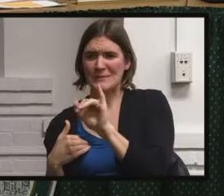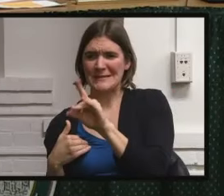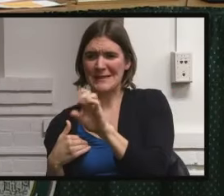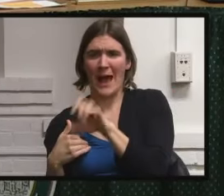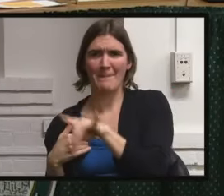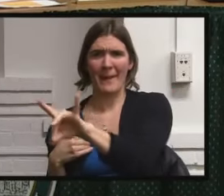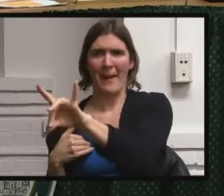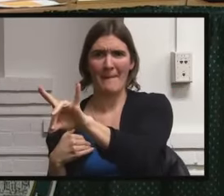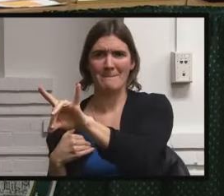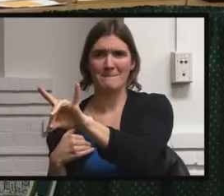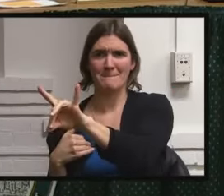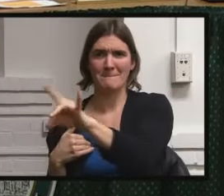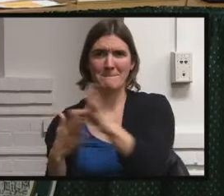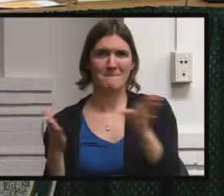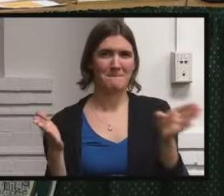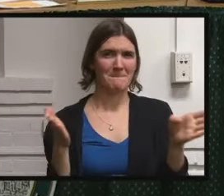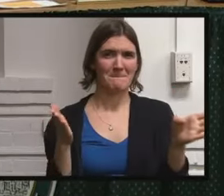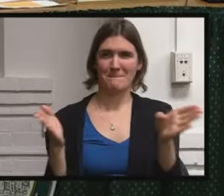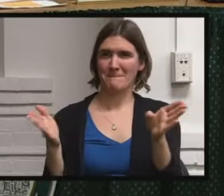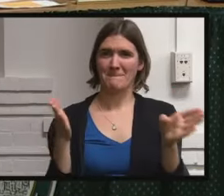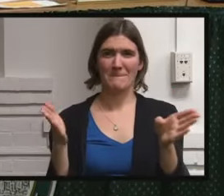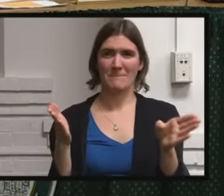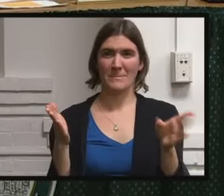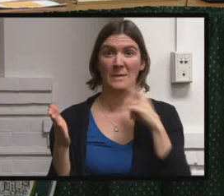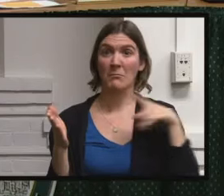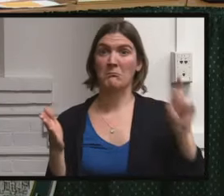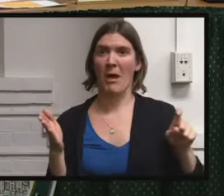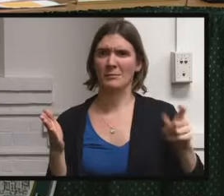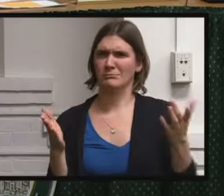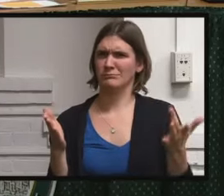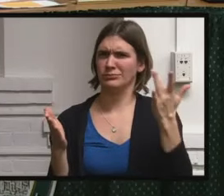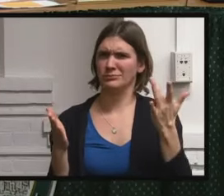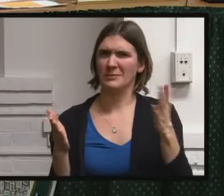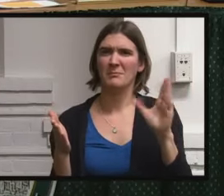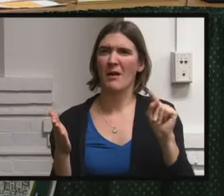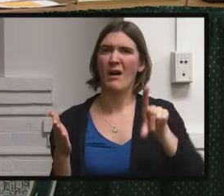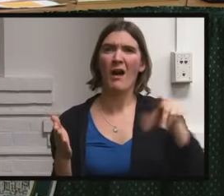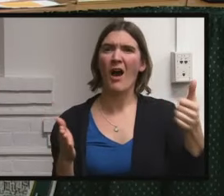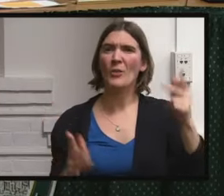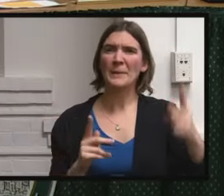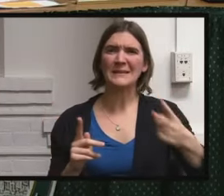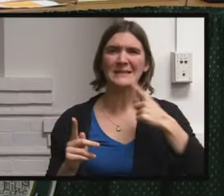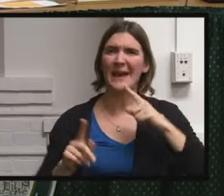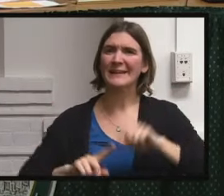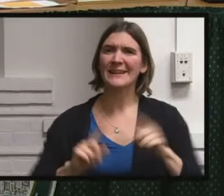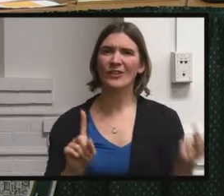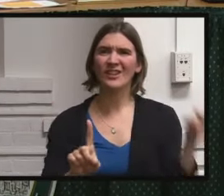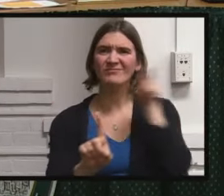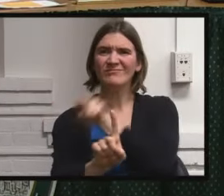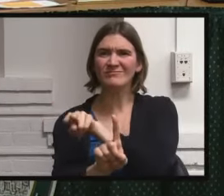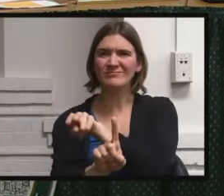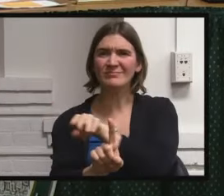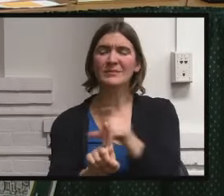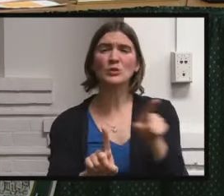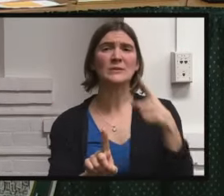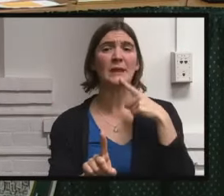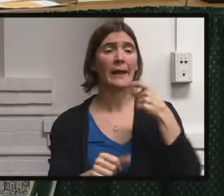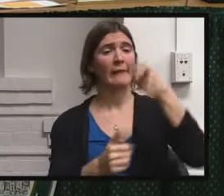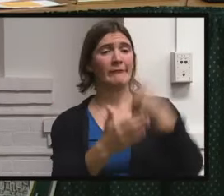when it's not the same as some of the other examples that have been cited where a service is